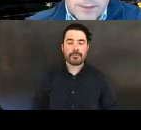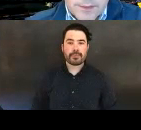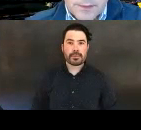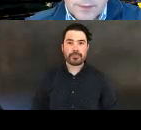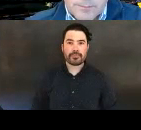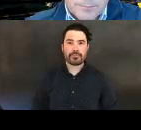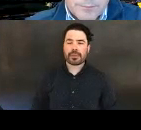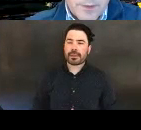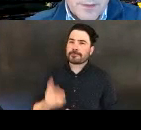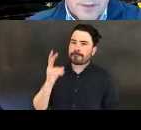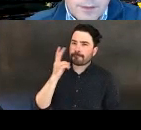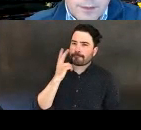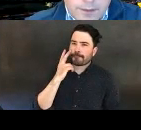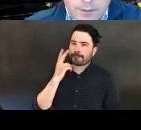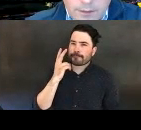Let's see here.